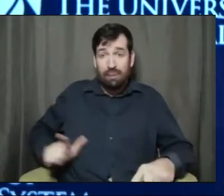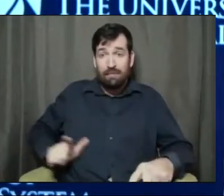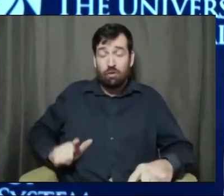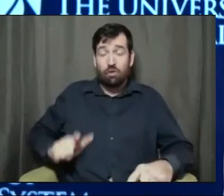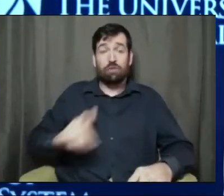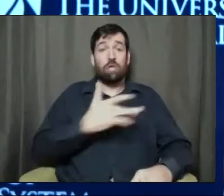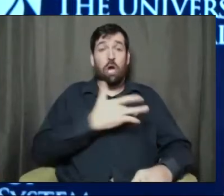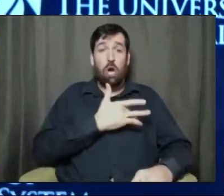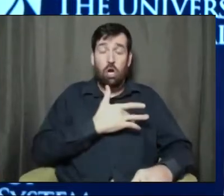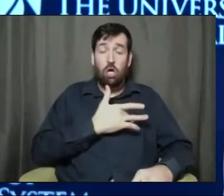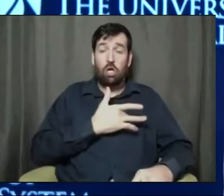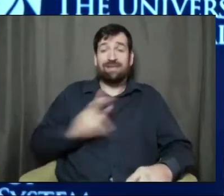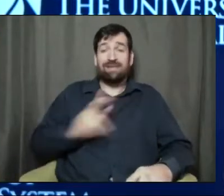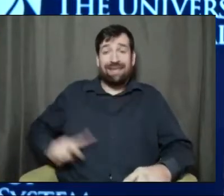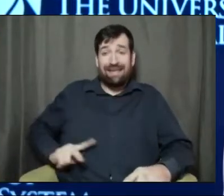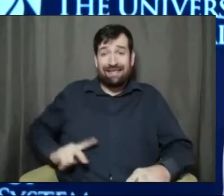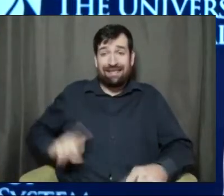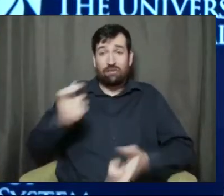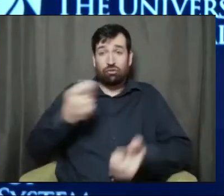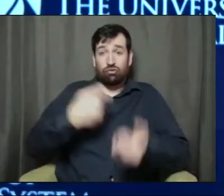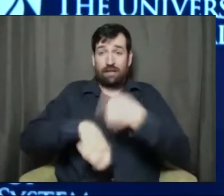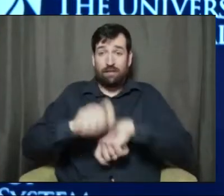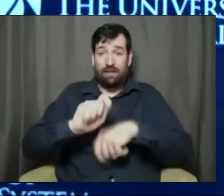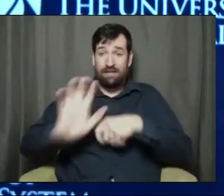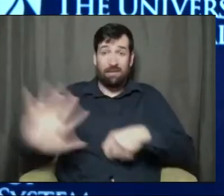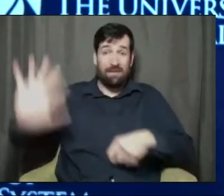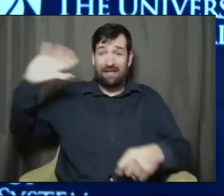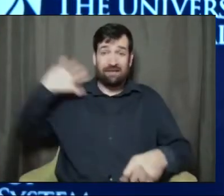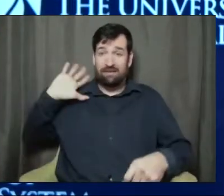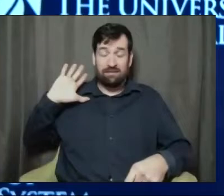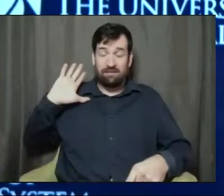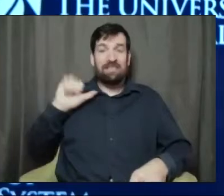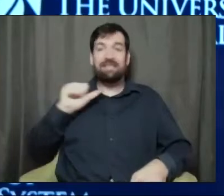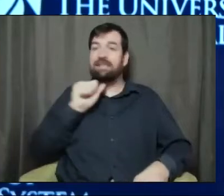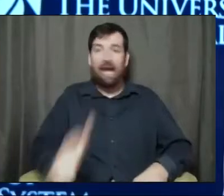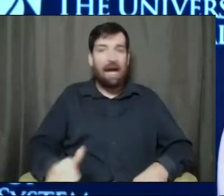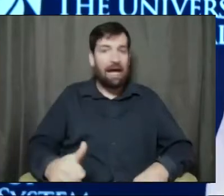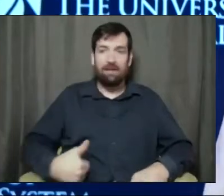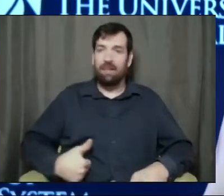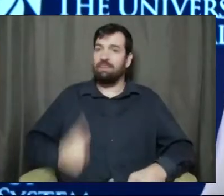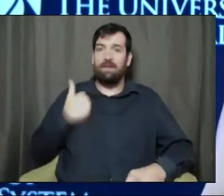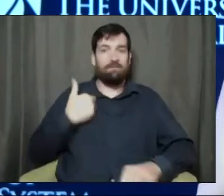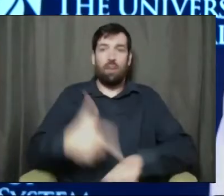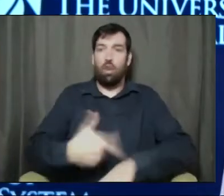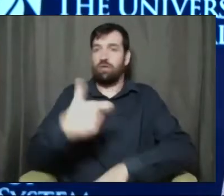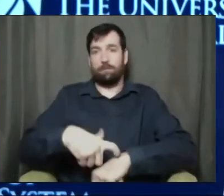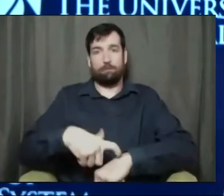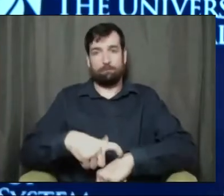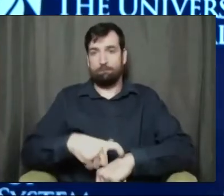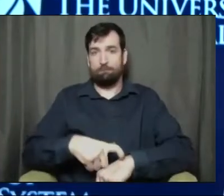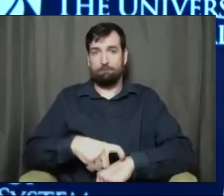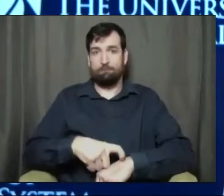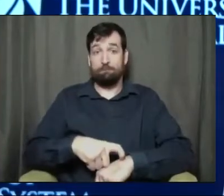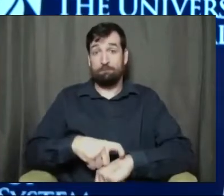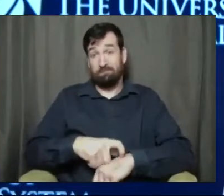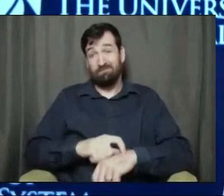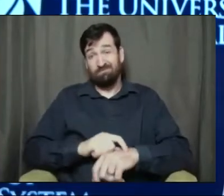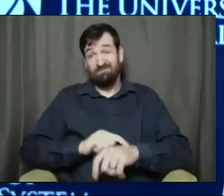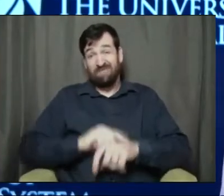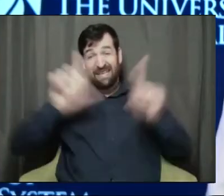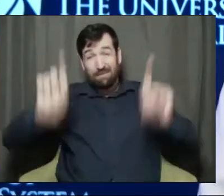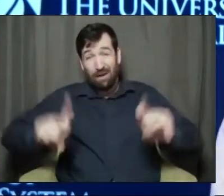kidney transplants in the past that didn't live long lives. They were it was experimental at that time, and